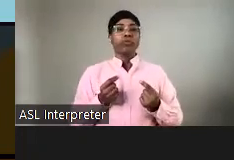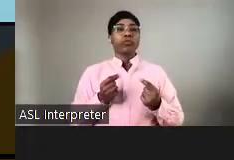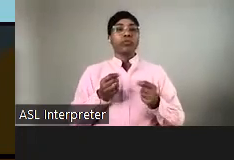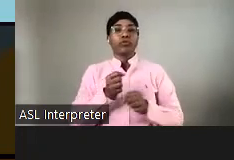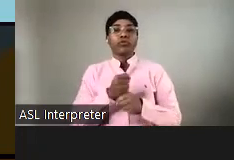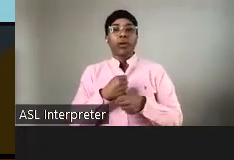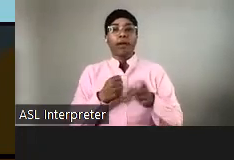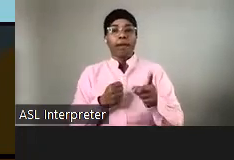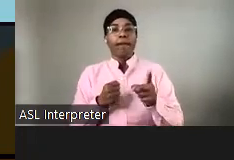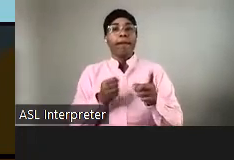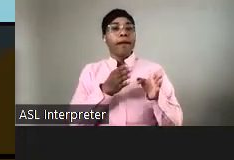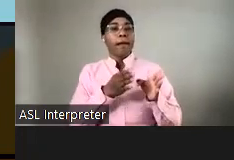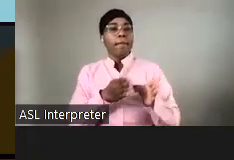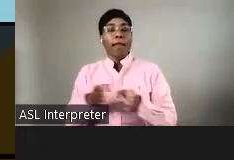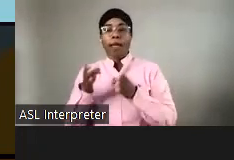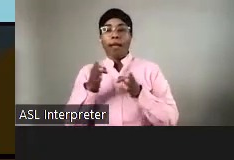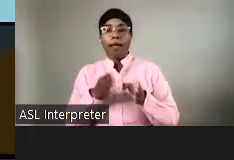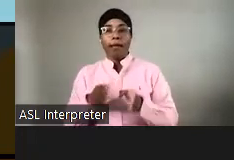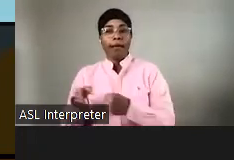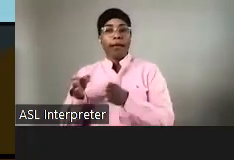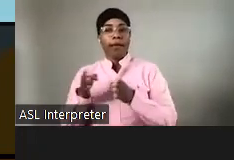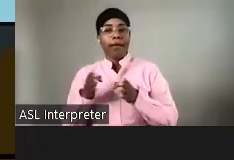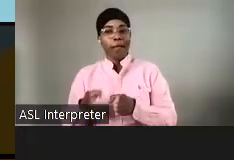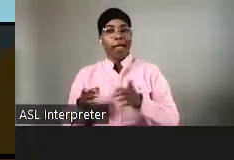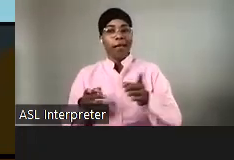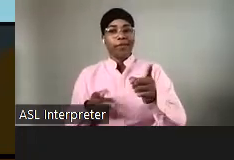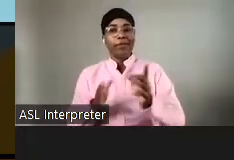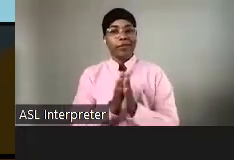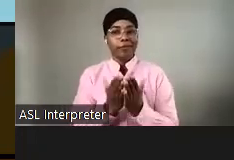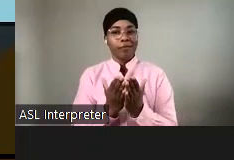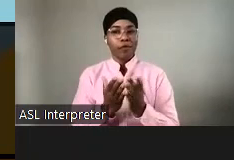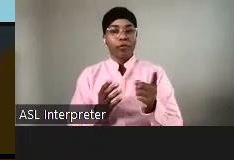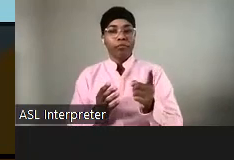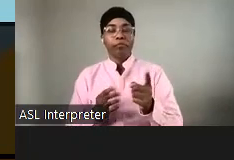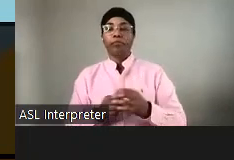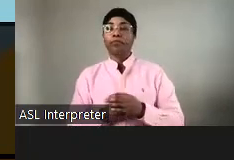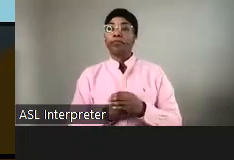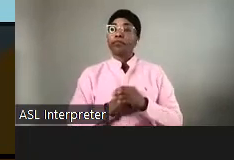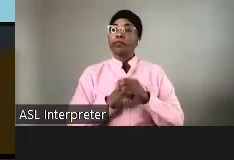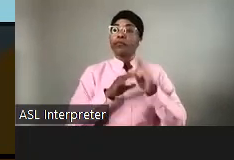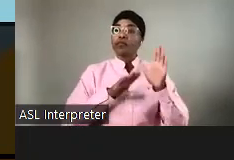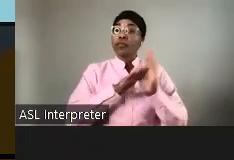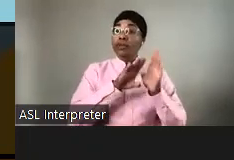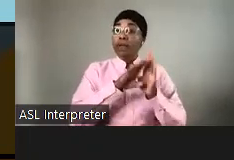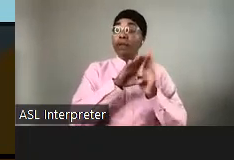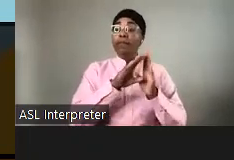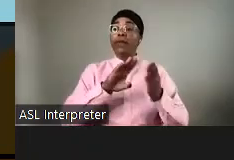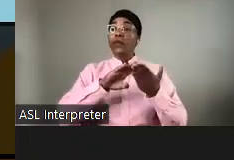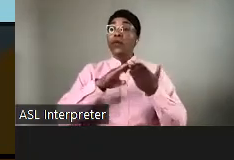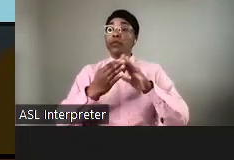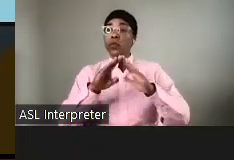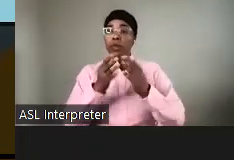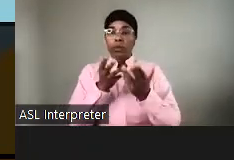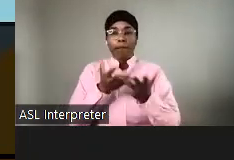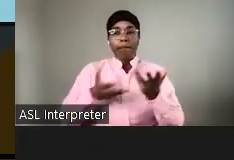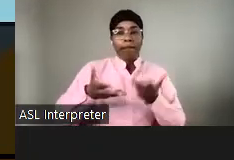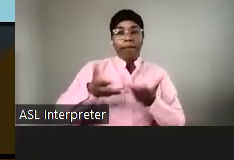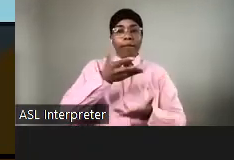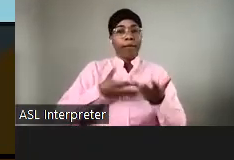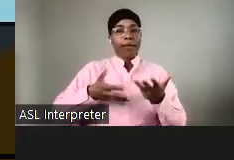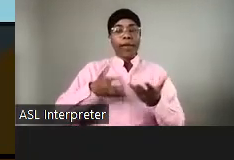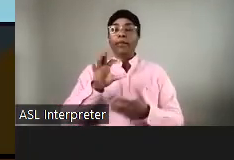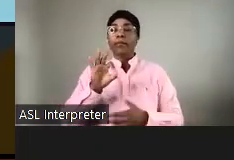plan. And we also developed a community engagement framework, as well as an